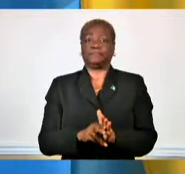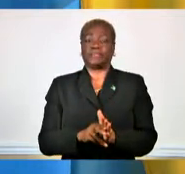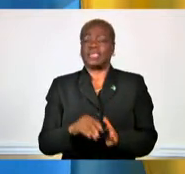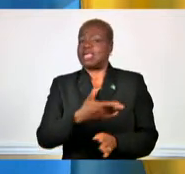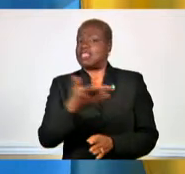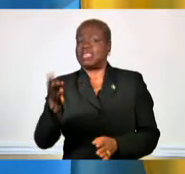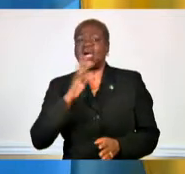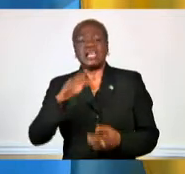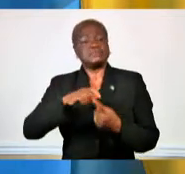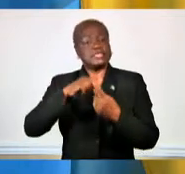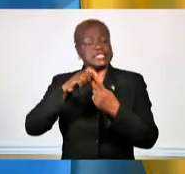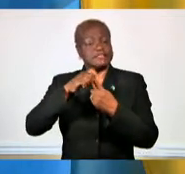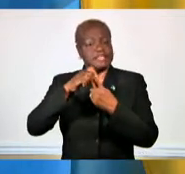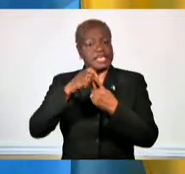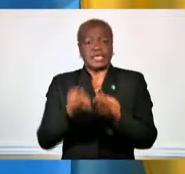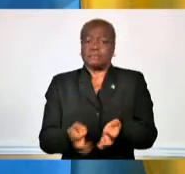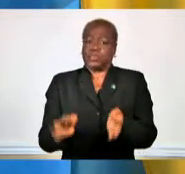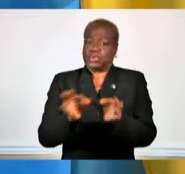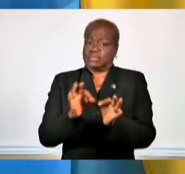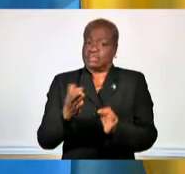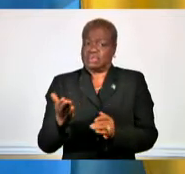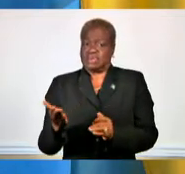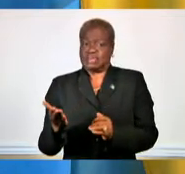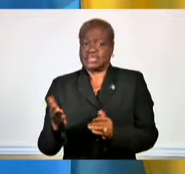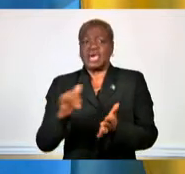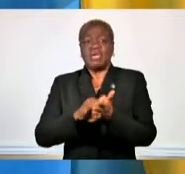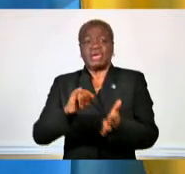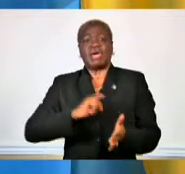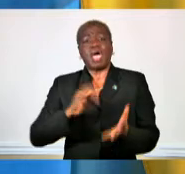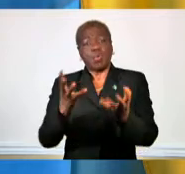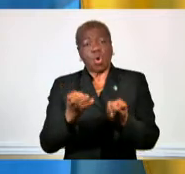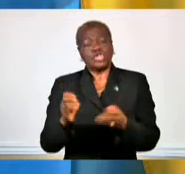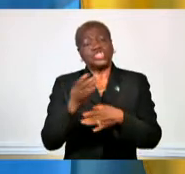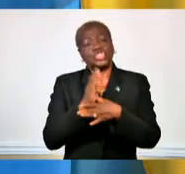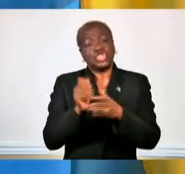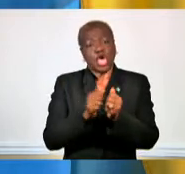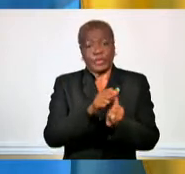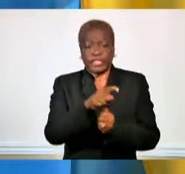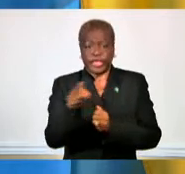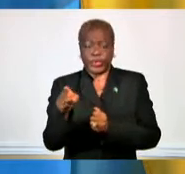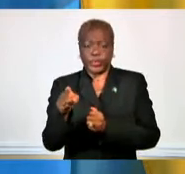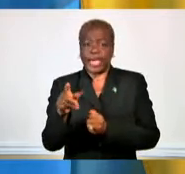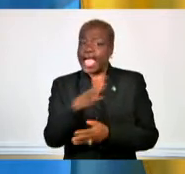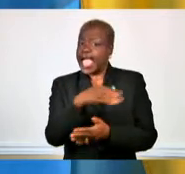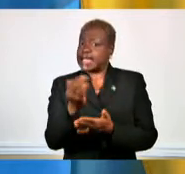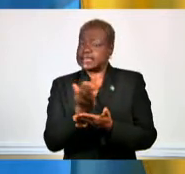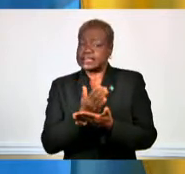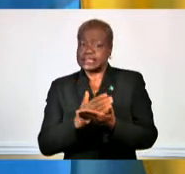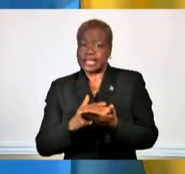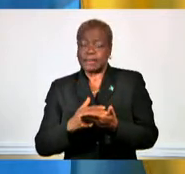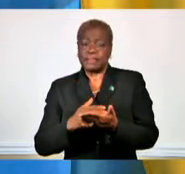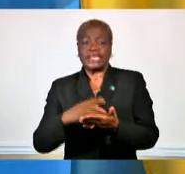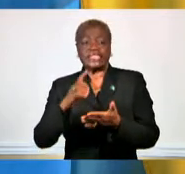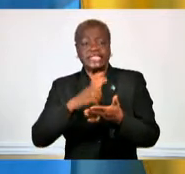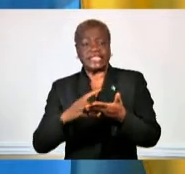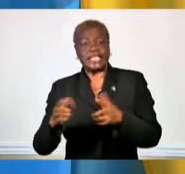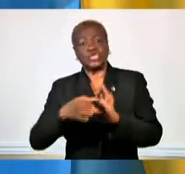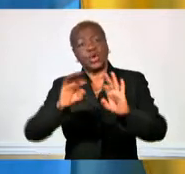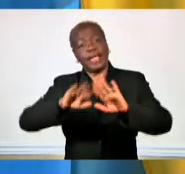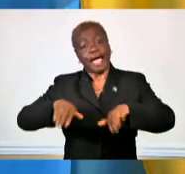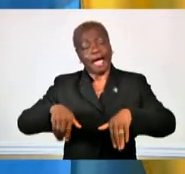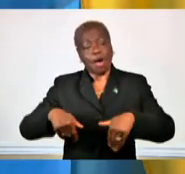There are specific priority issues that I want to share with you and some of the details on